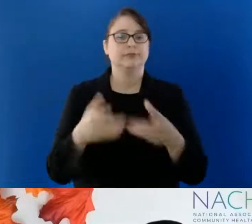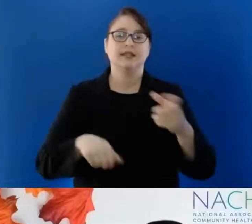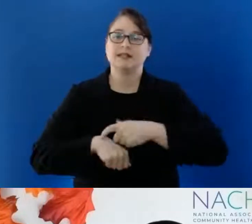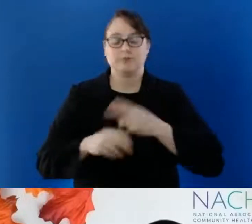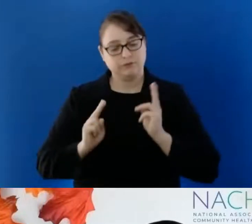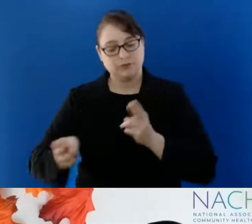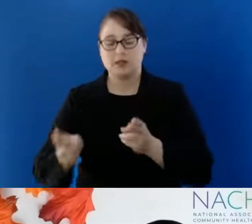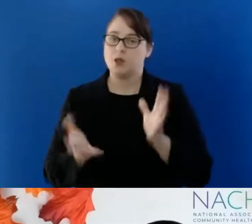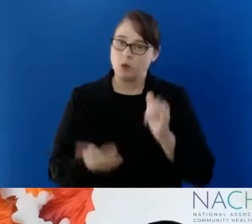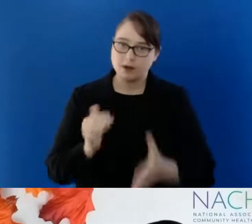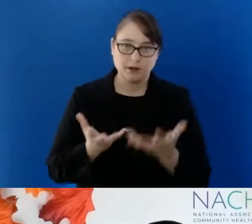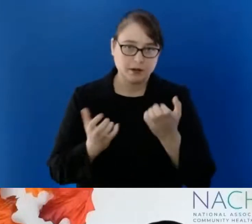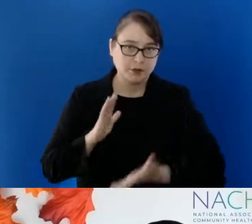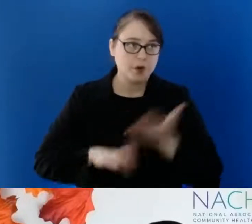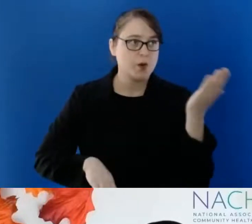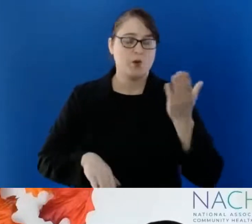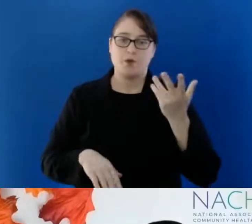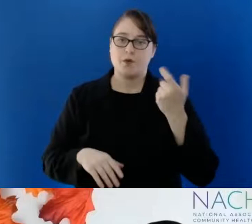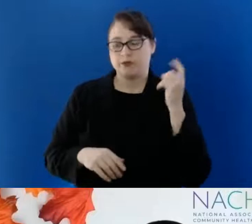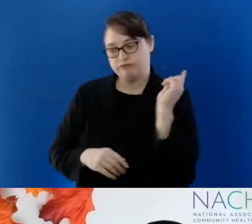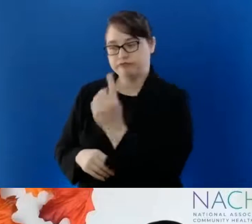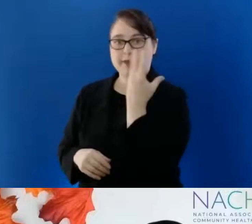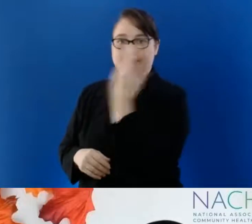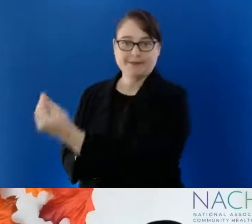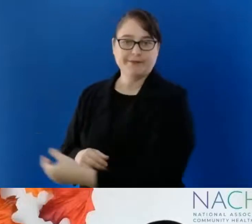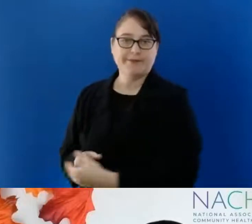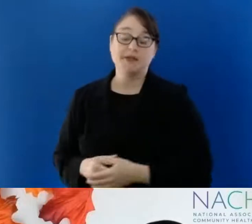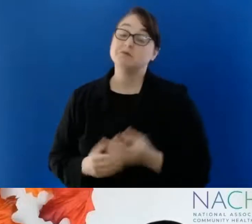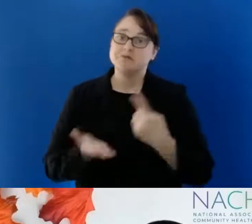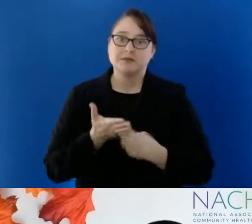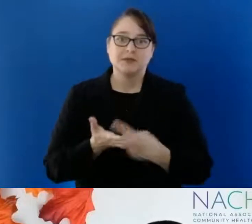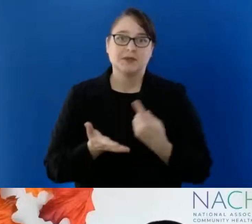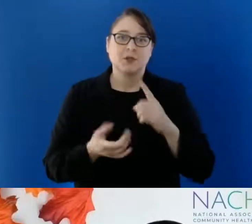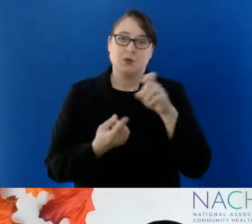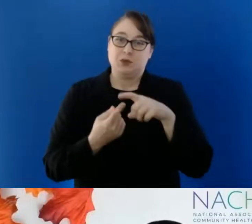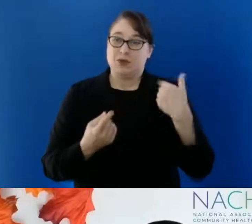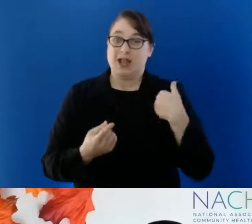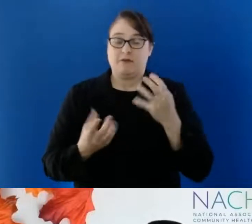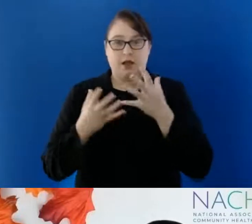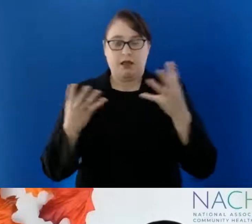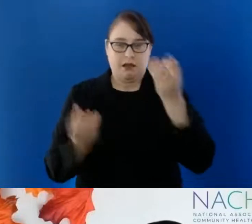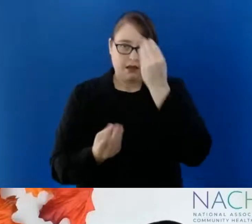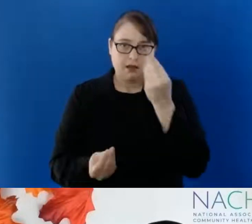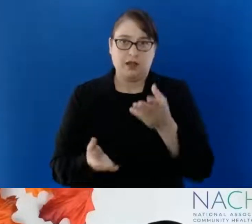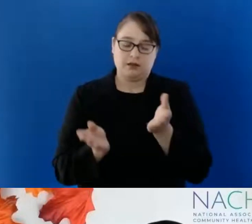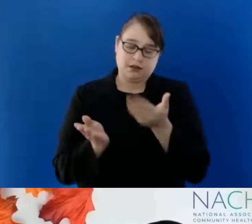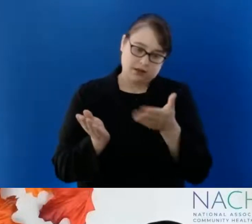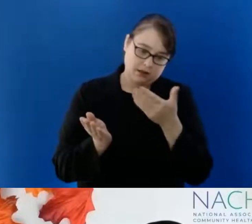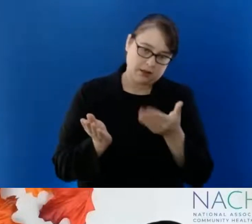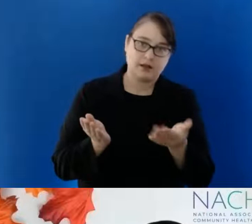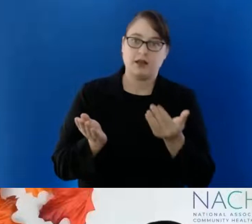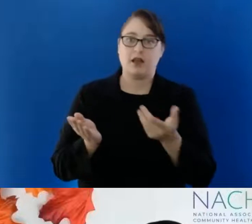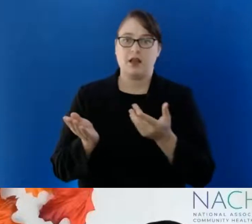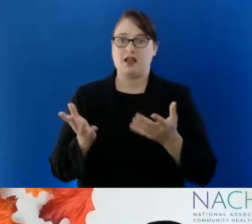want to go, they want to get away. And so sometimes when you have a lot of information and you're giving it to people, they